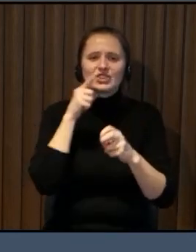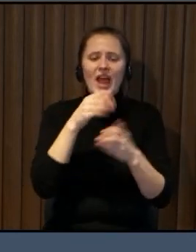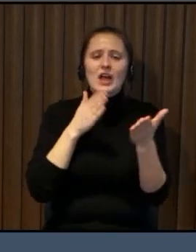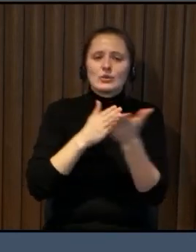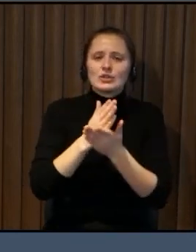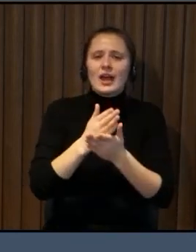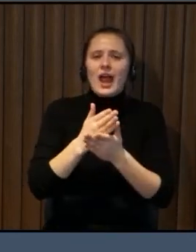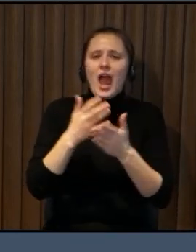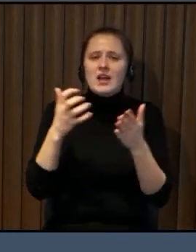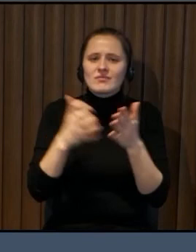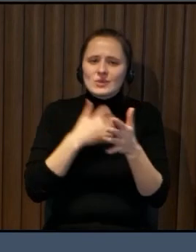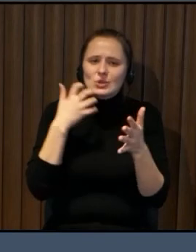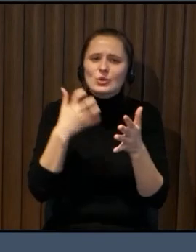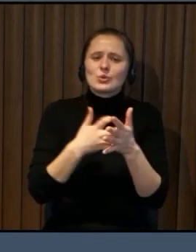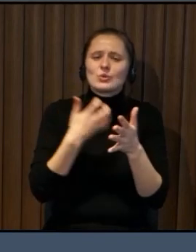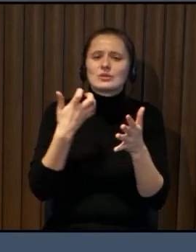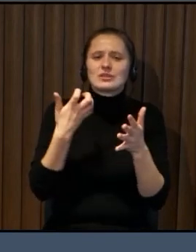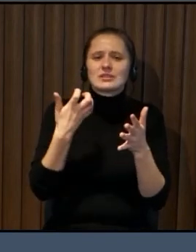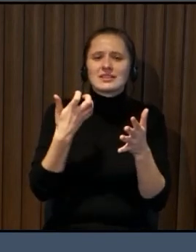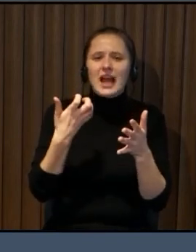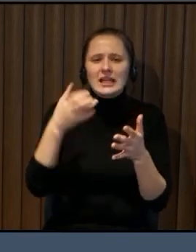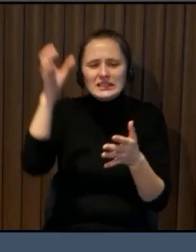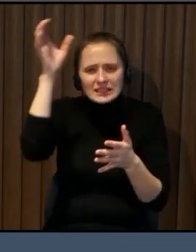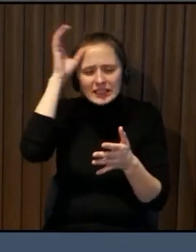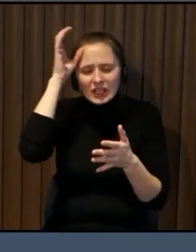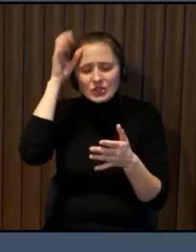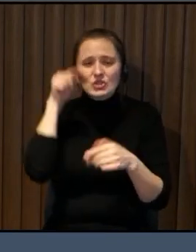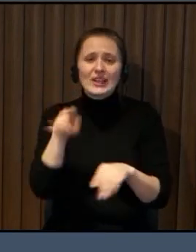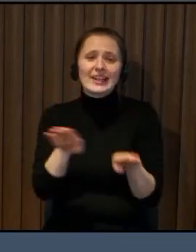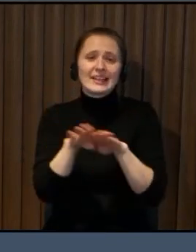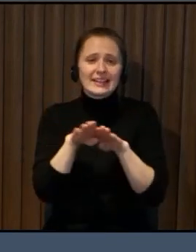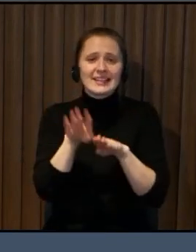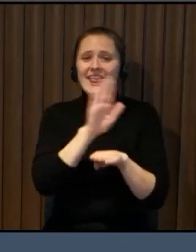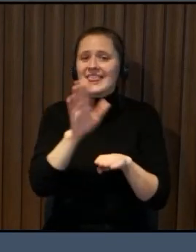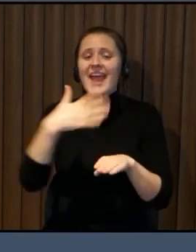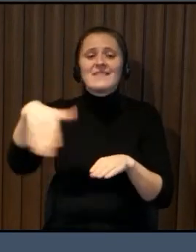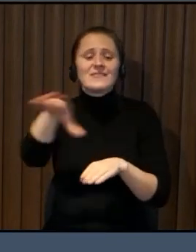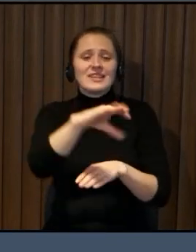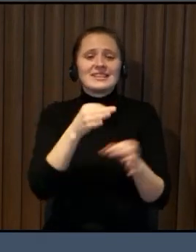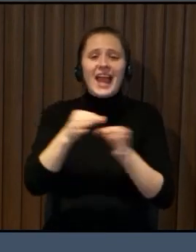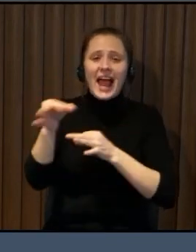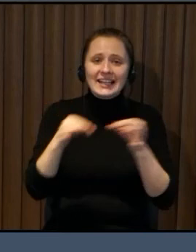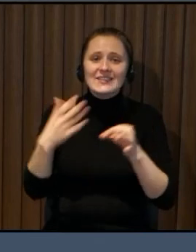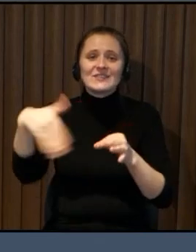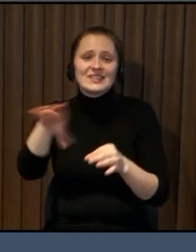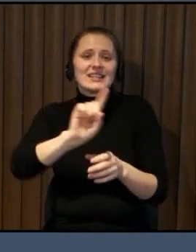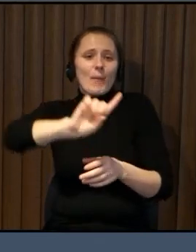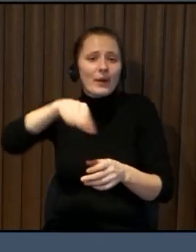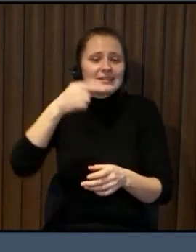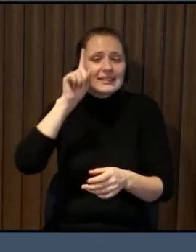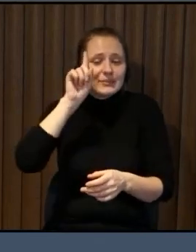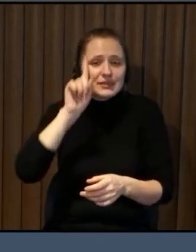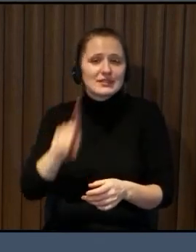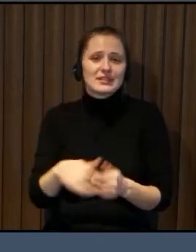problems is that there is not enough knowledge in the sector. Here we are Also, comparison with physical